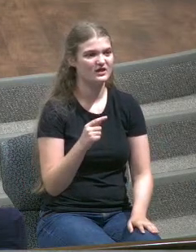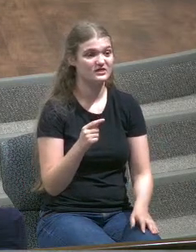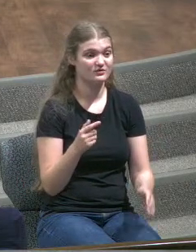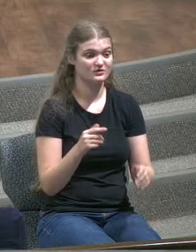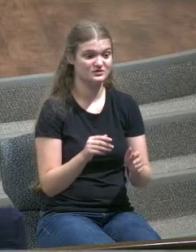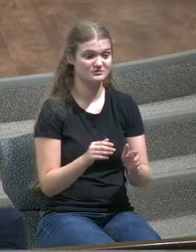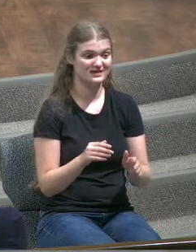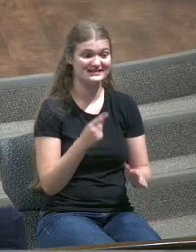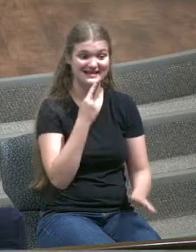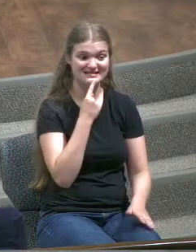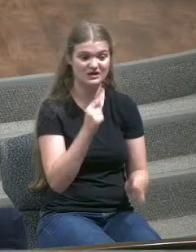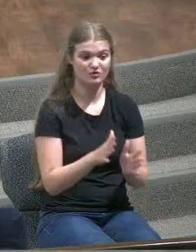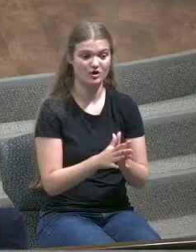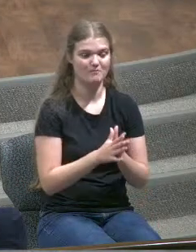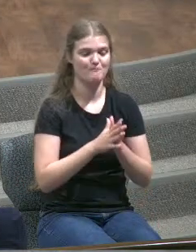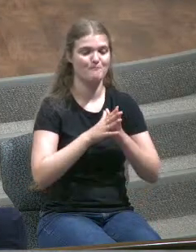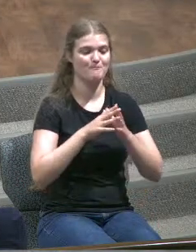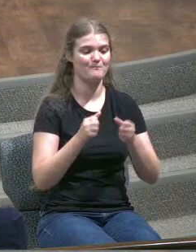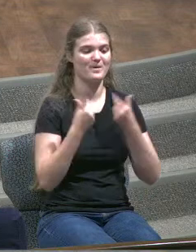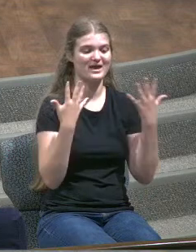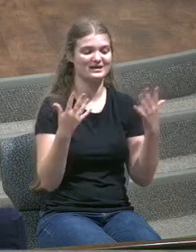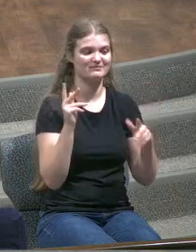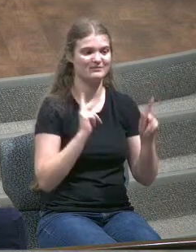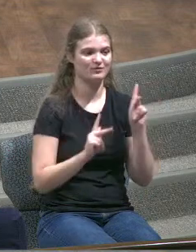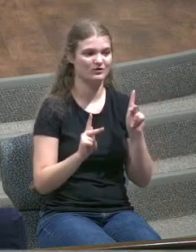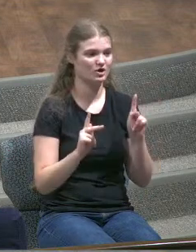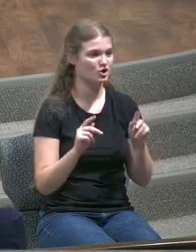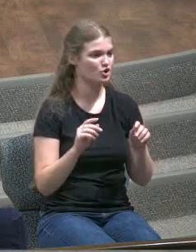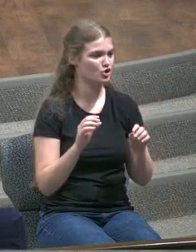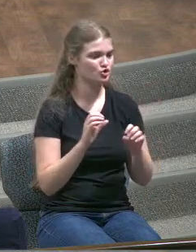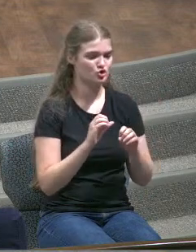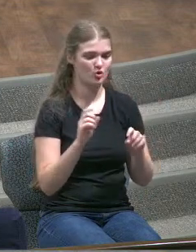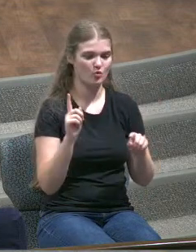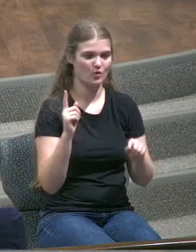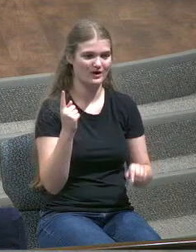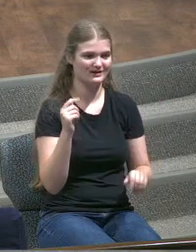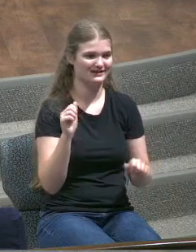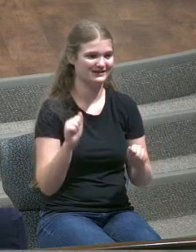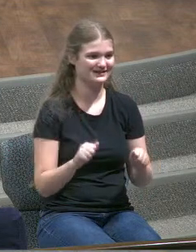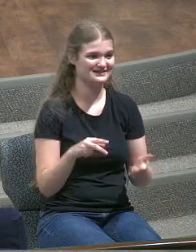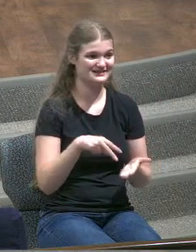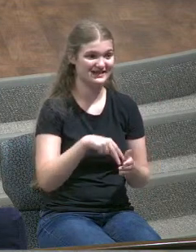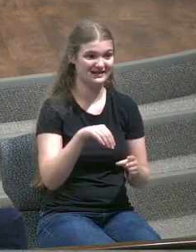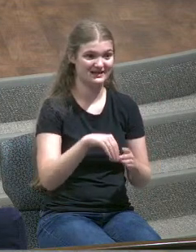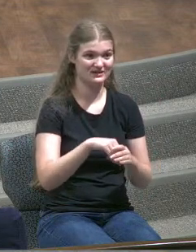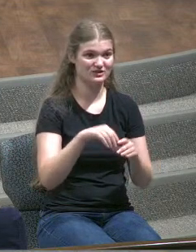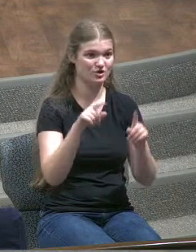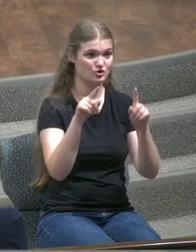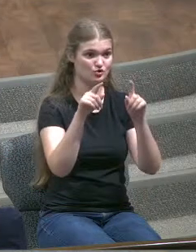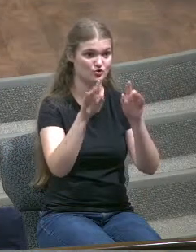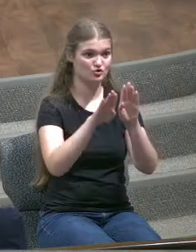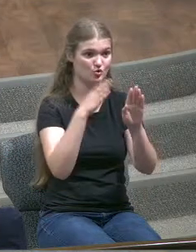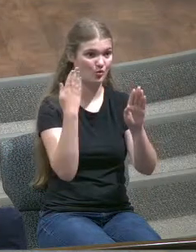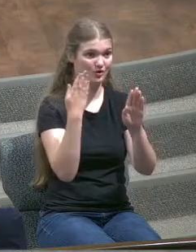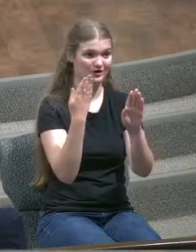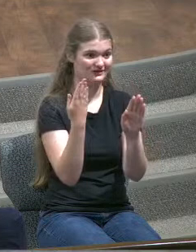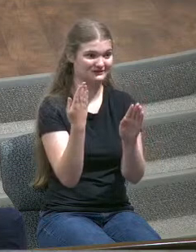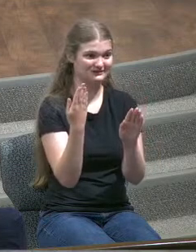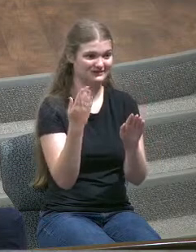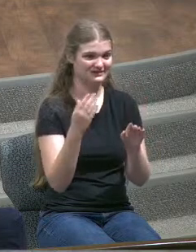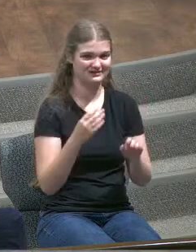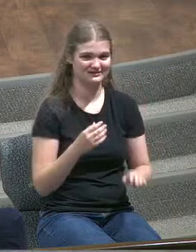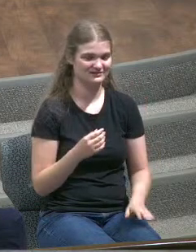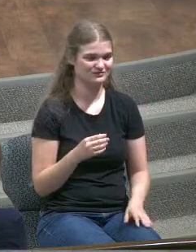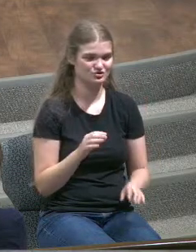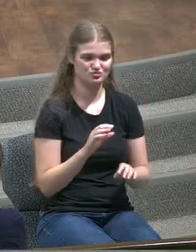was in the house. And it says so much so that you couldn't even get in the door. Now, I think, you know, throughout the ministry